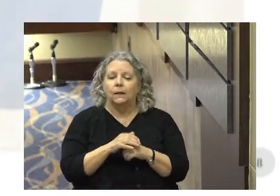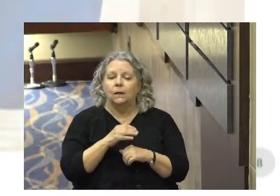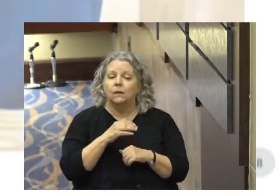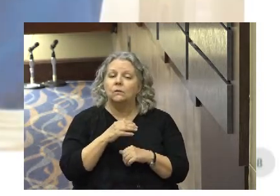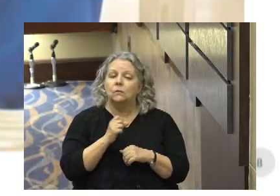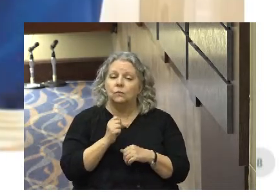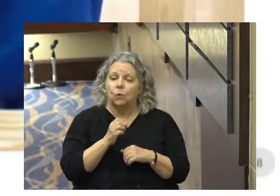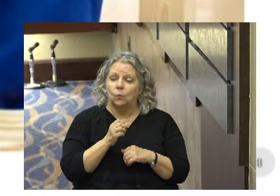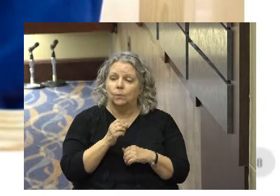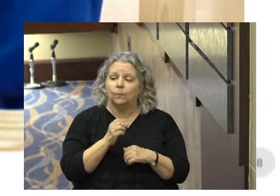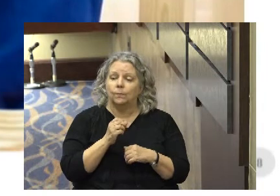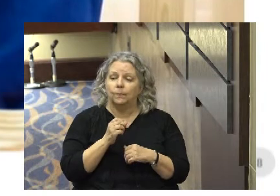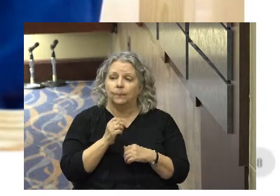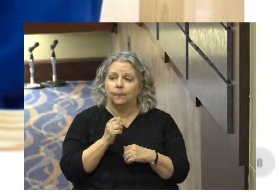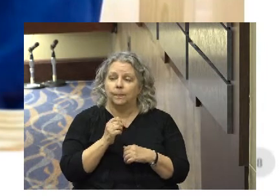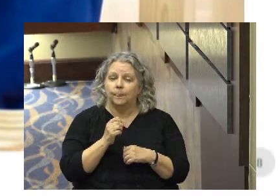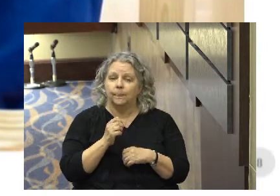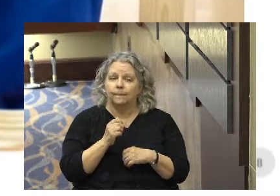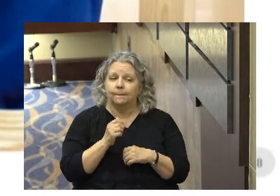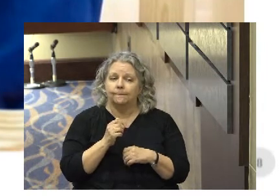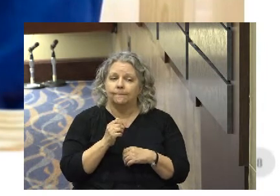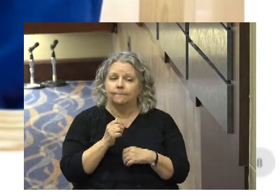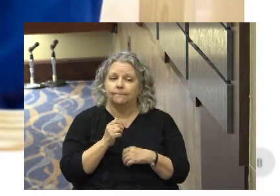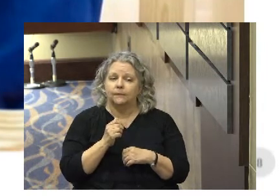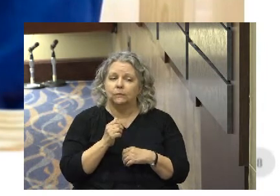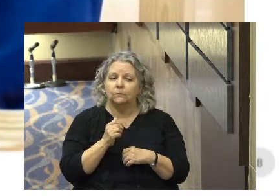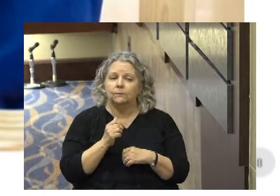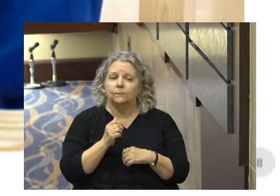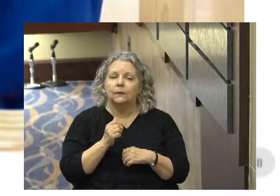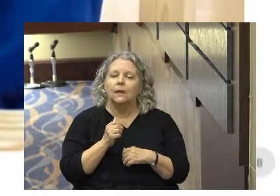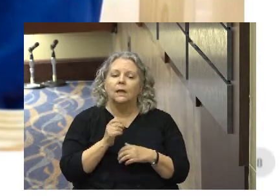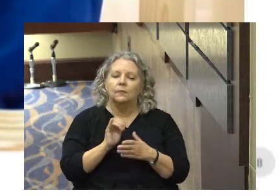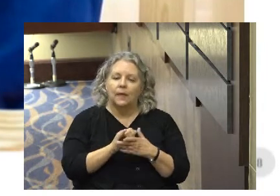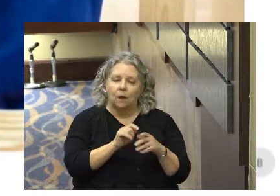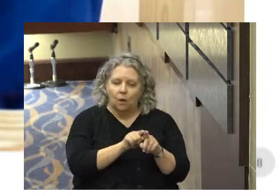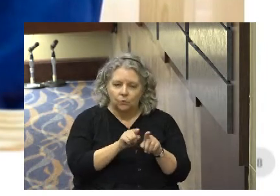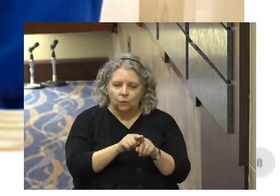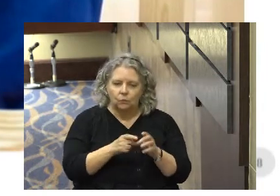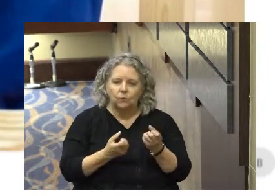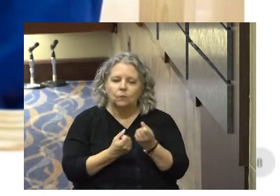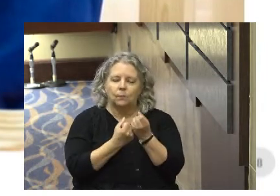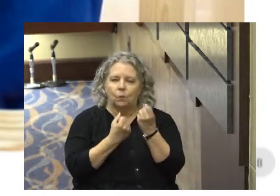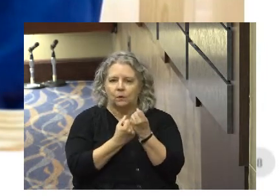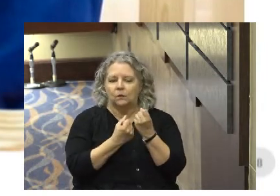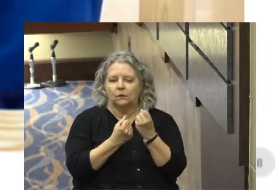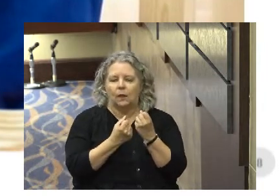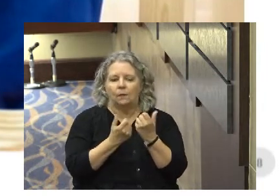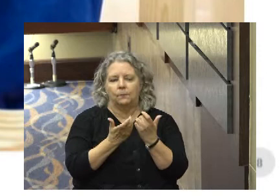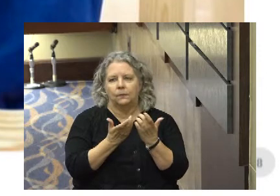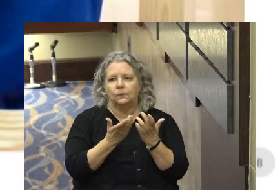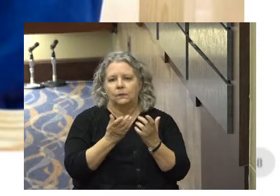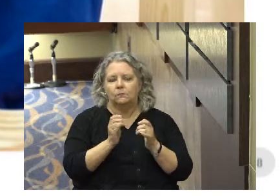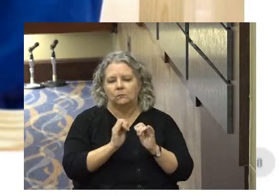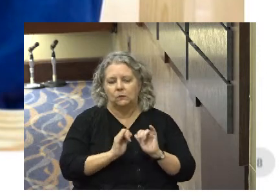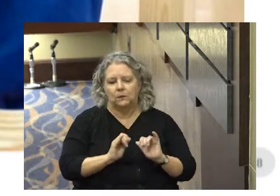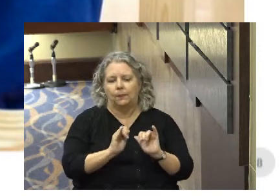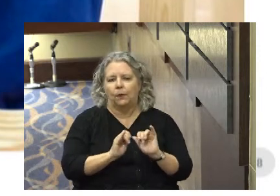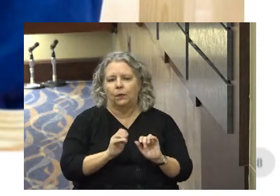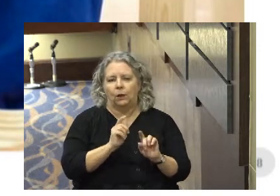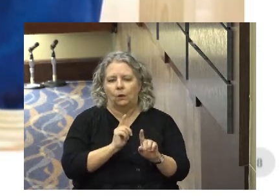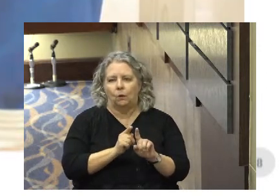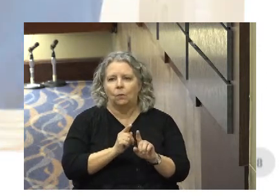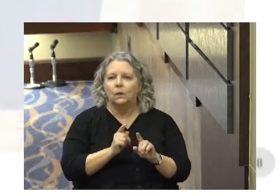meeting the housing plan's stability goal. The core neighborhoods, which have the lowest